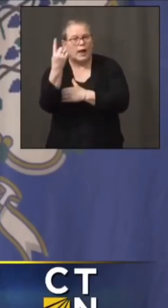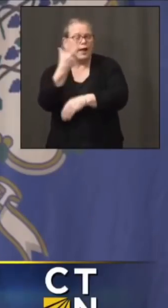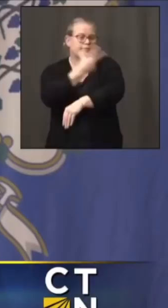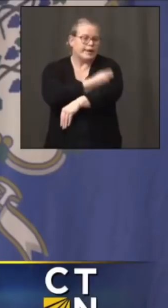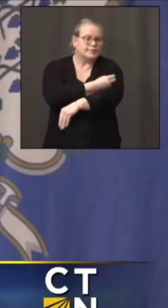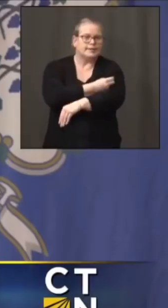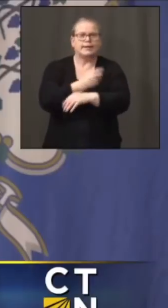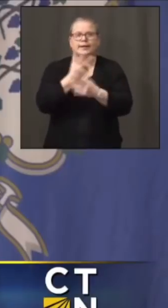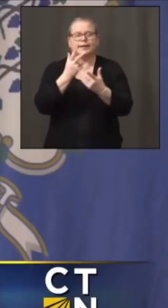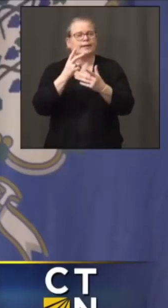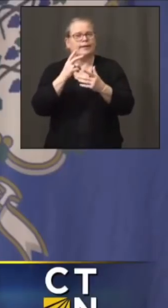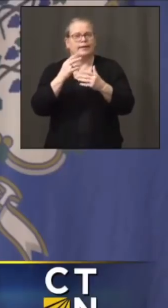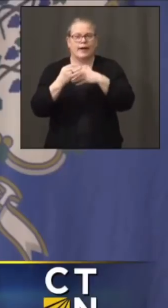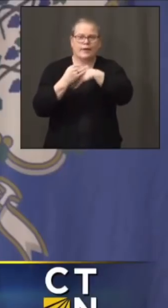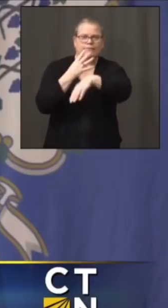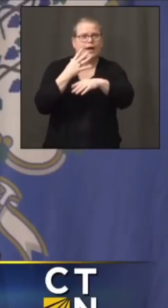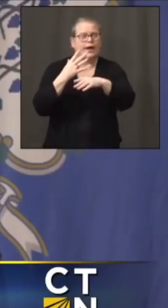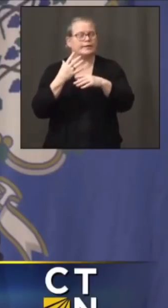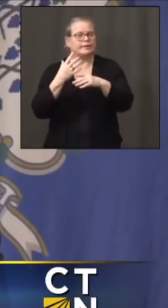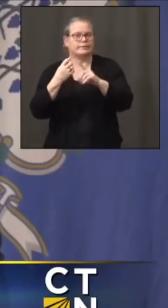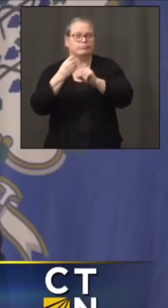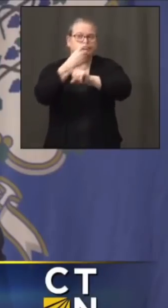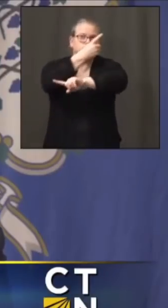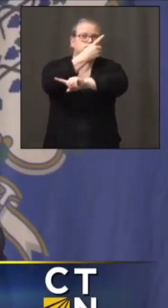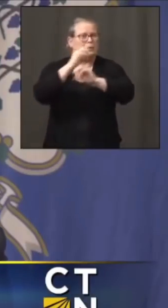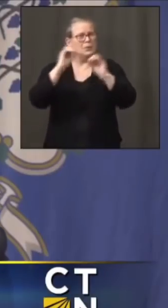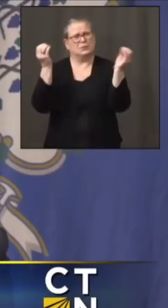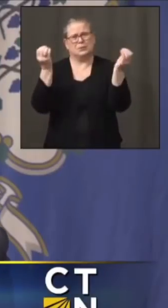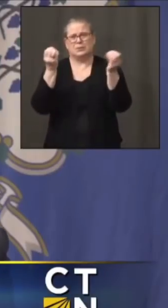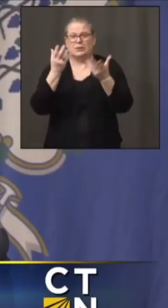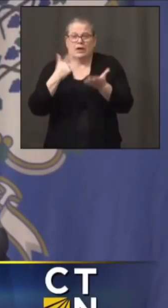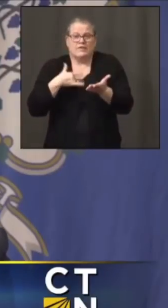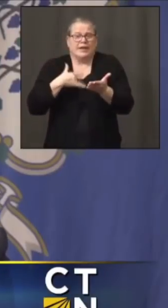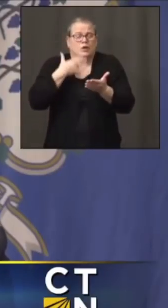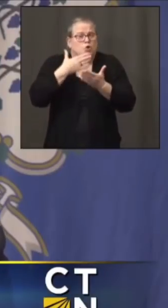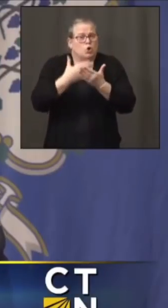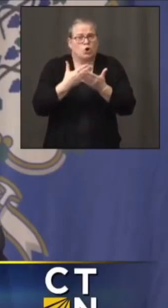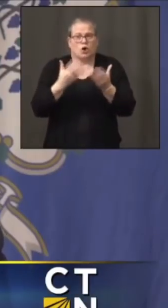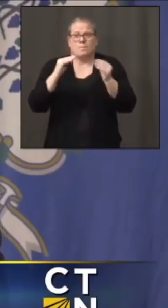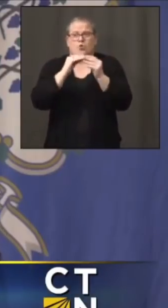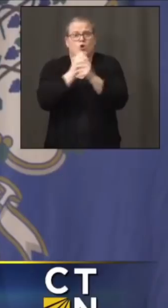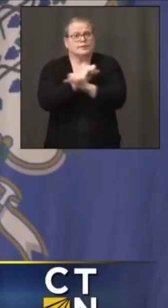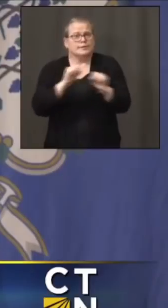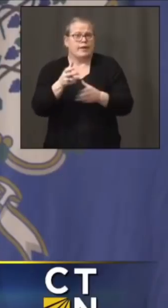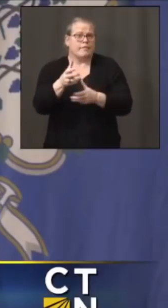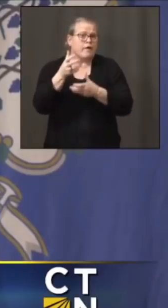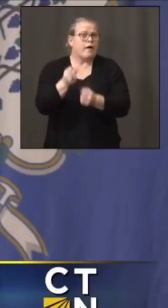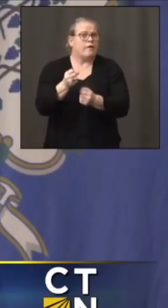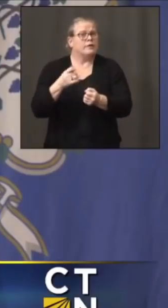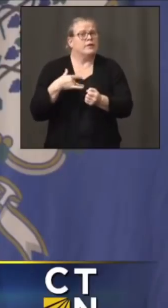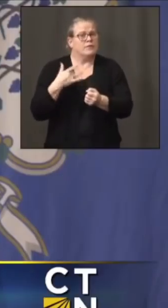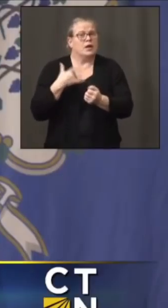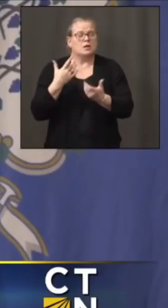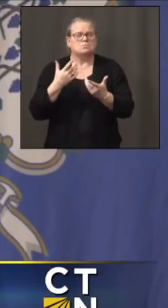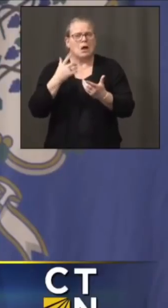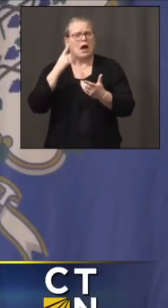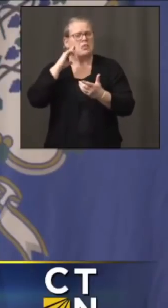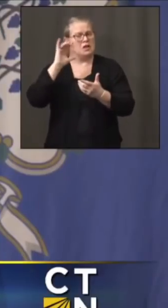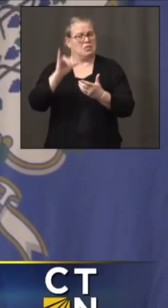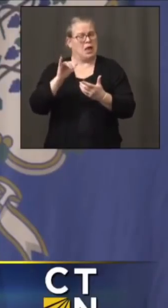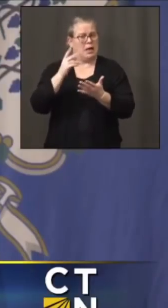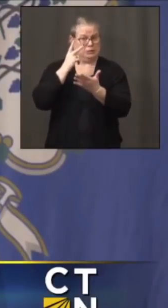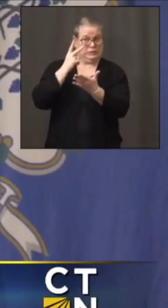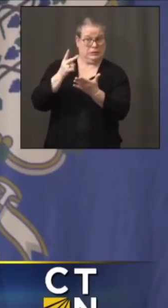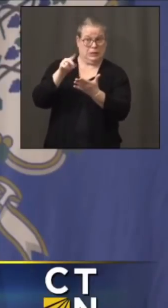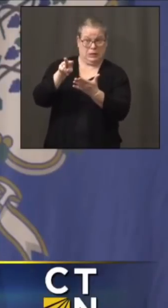He feels safer. And I think that's what it's going to take to get from 60 to 70 to 80 to 90% of the people willing to get this vaccine